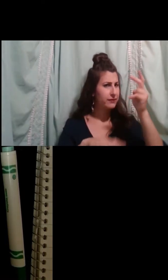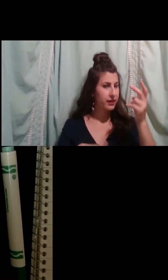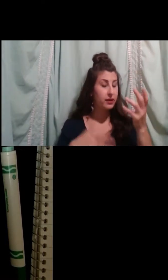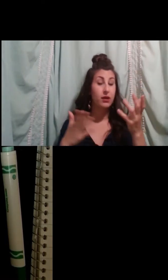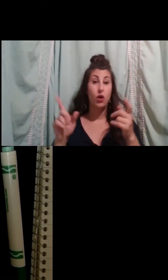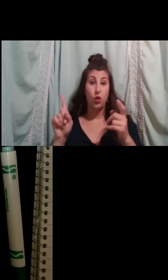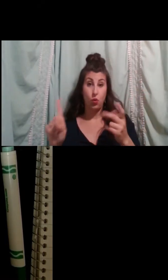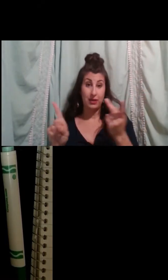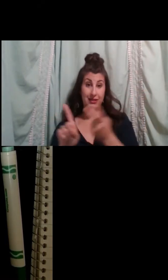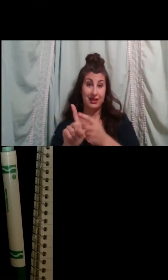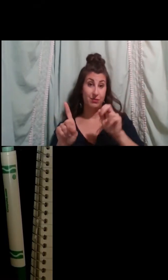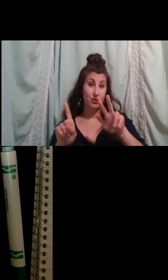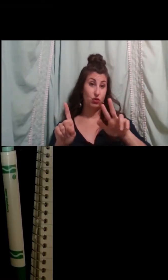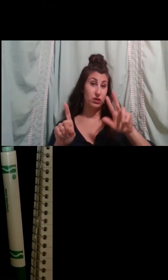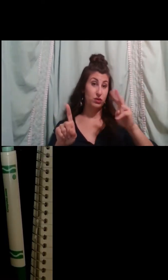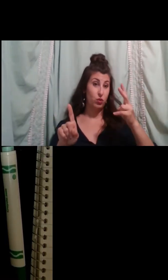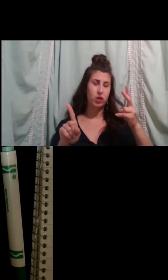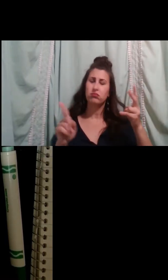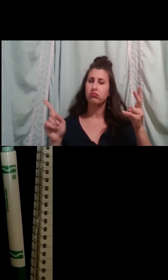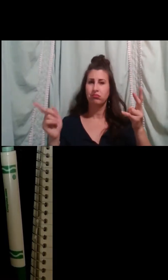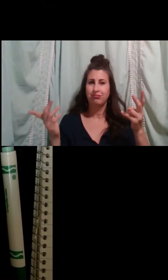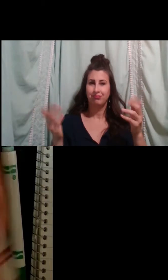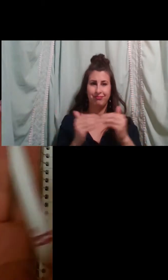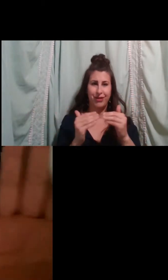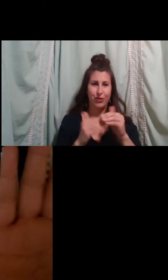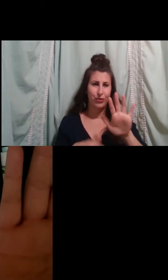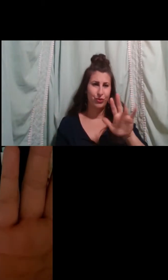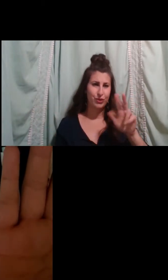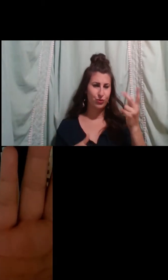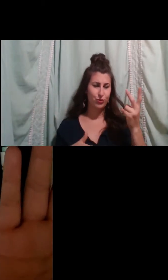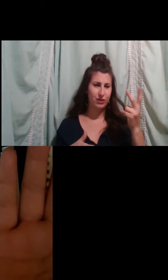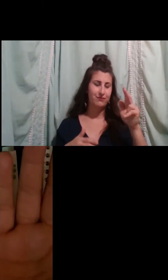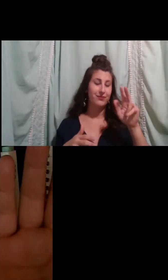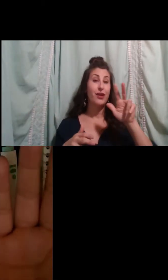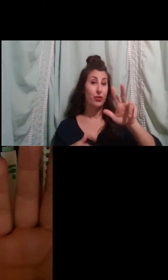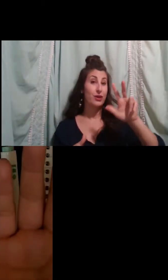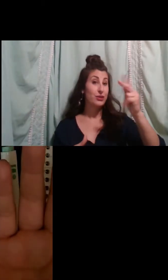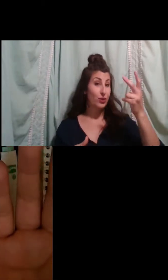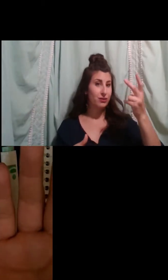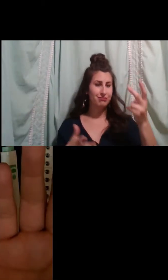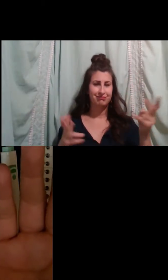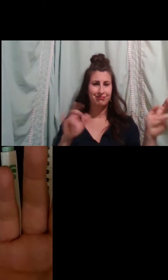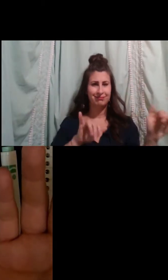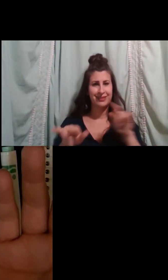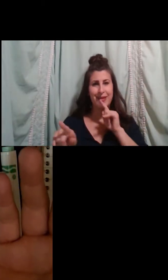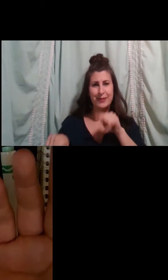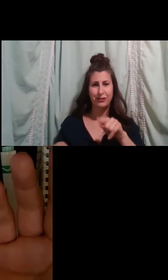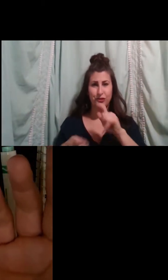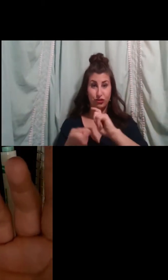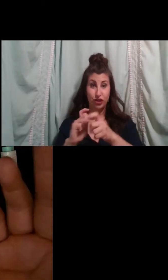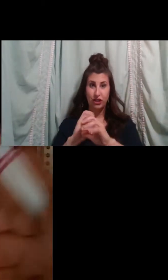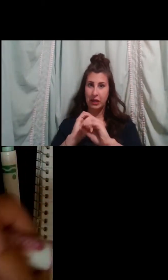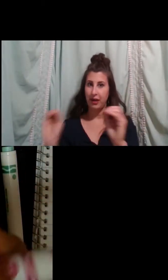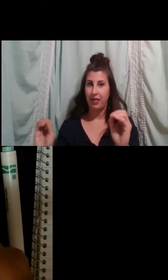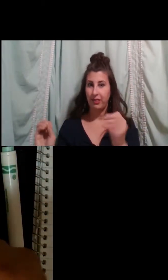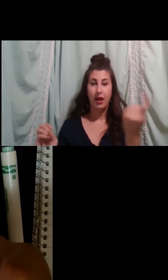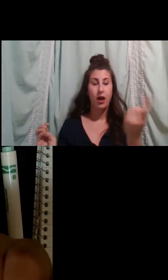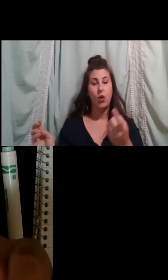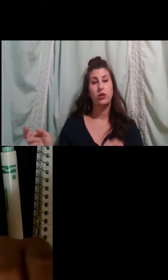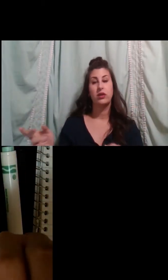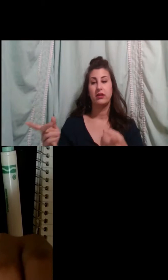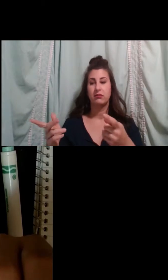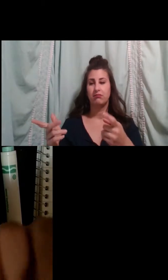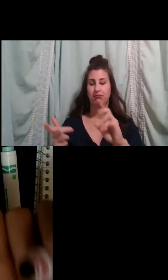second. 1 times 3 squared is just 3 squared. I get the same answer back. So I'm not really changing anything, just